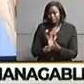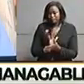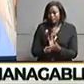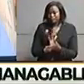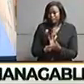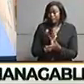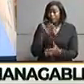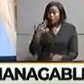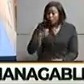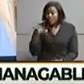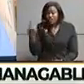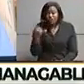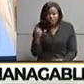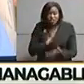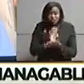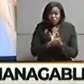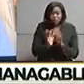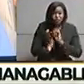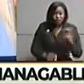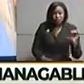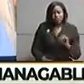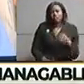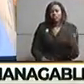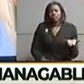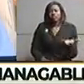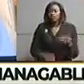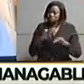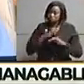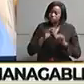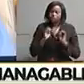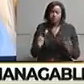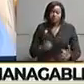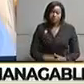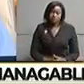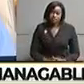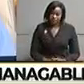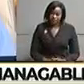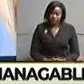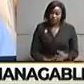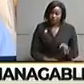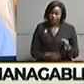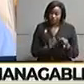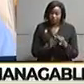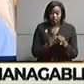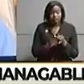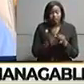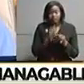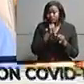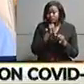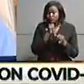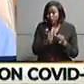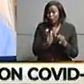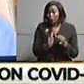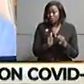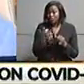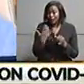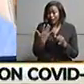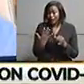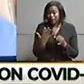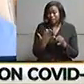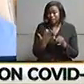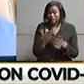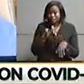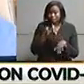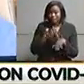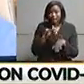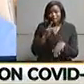Water alone without soap is not enough. Thirdly, do not touch yourself with